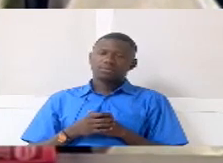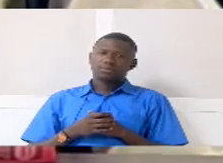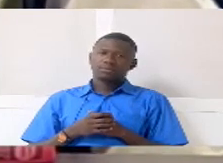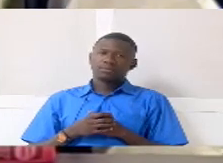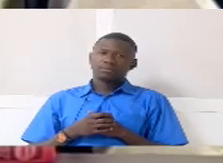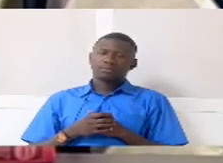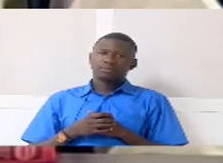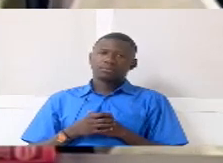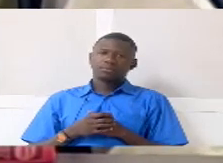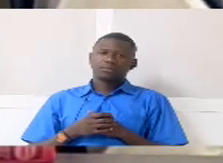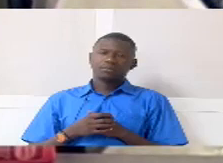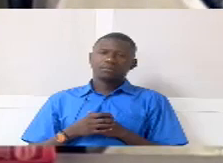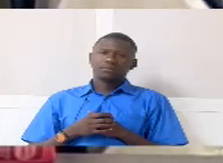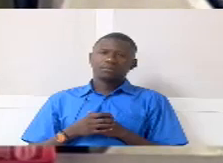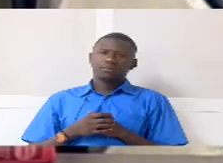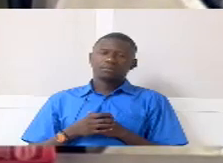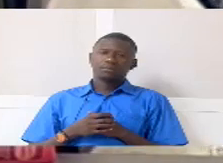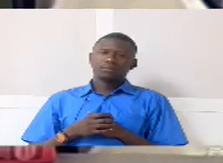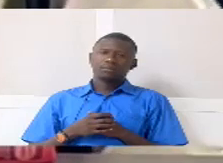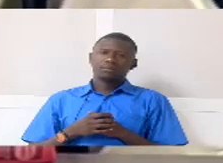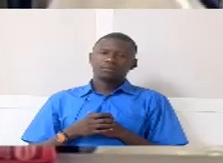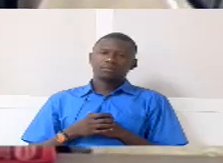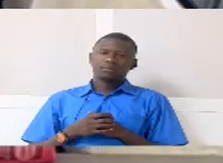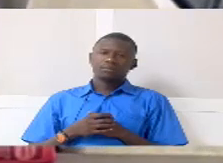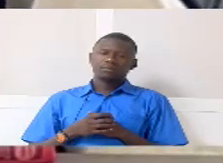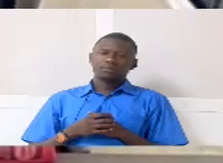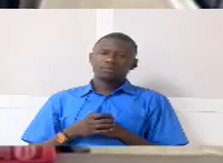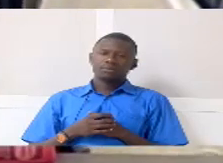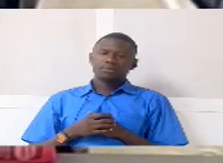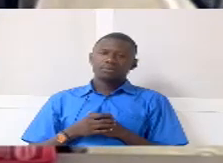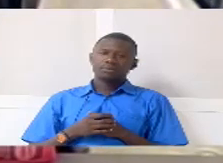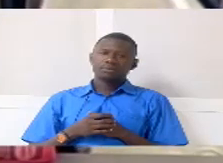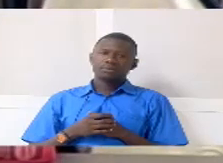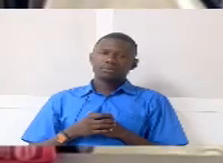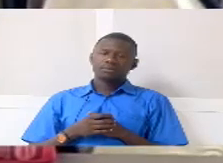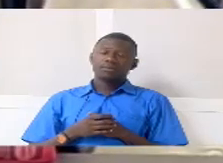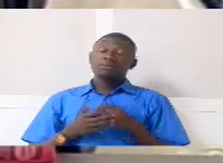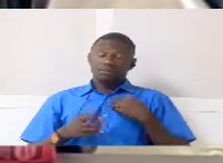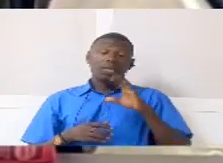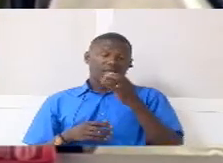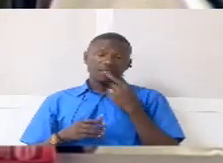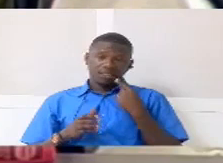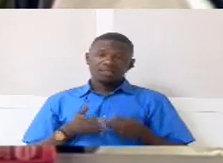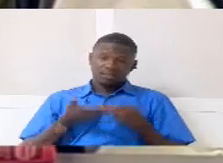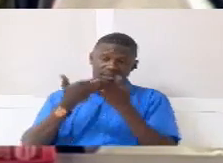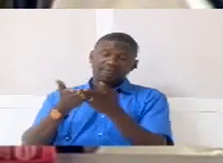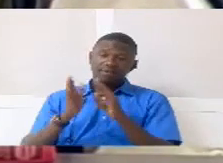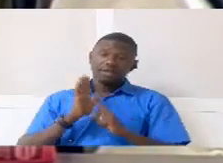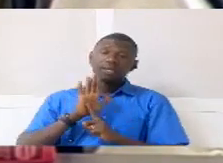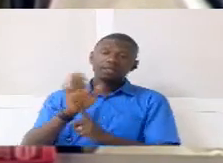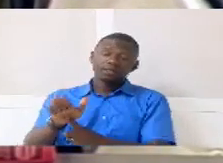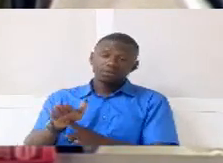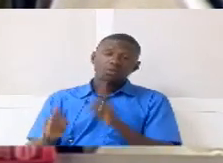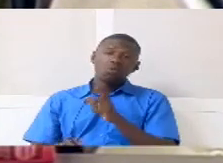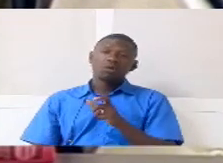fango dile fango officer felemi alonka be sangabe doku wala drug squad le dilek. I can give you an example. There was one